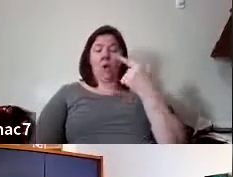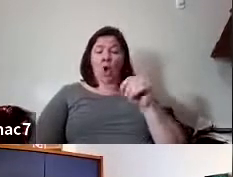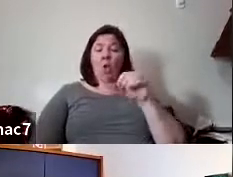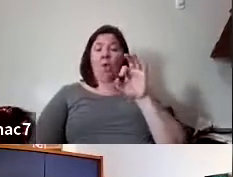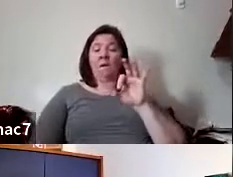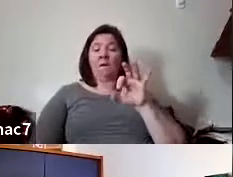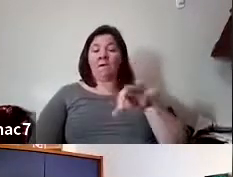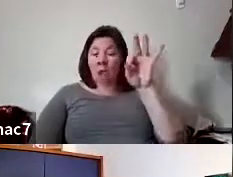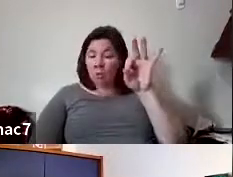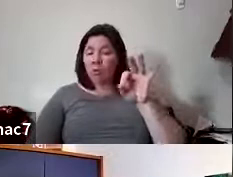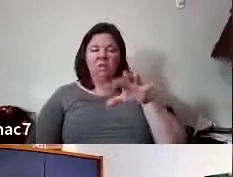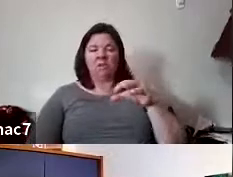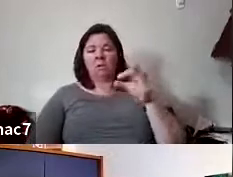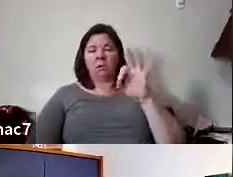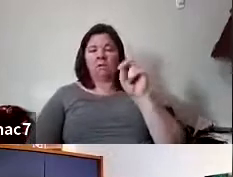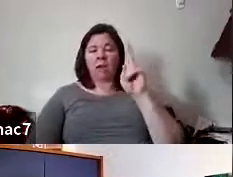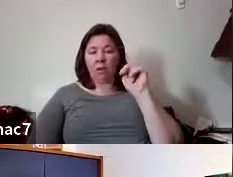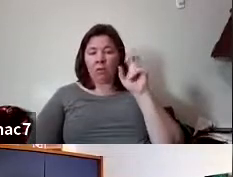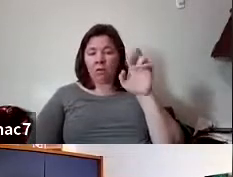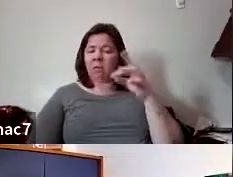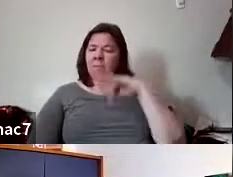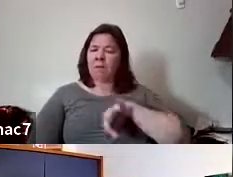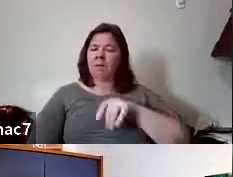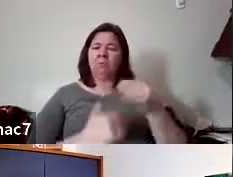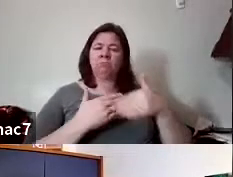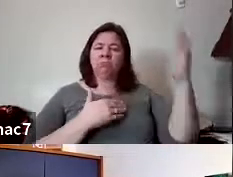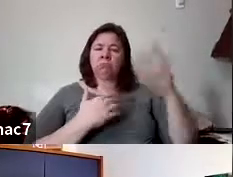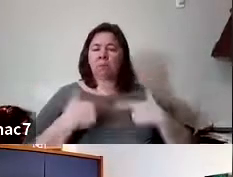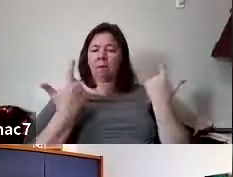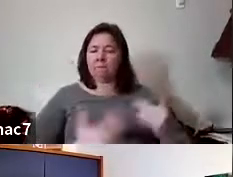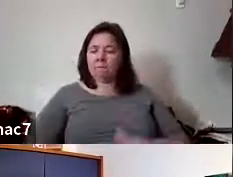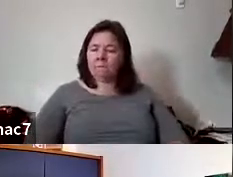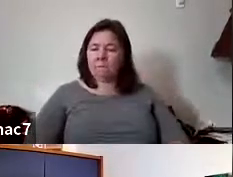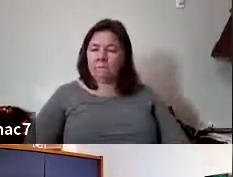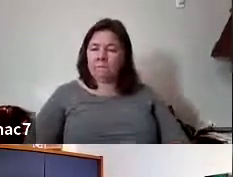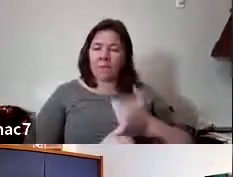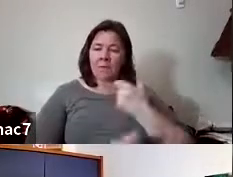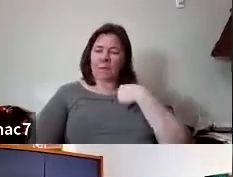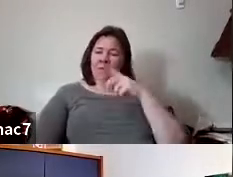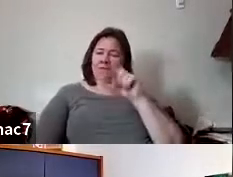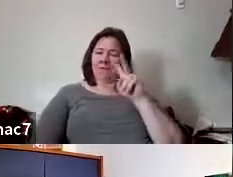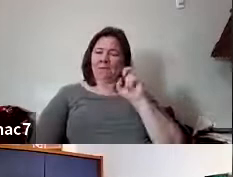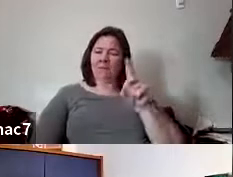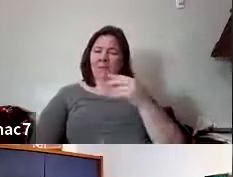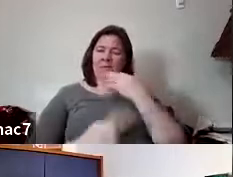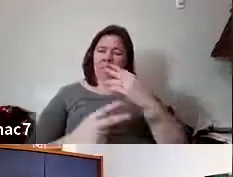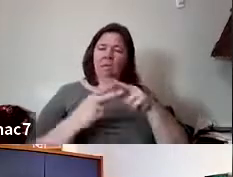life. Anyway, that's a little bit from me, and thank you very much